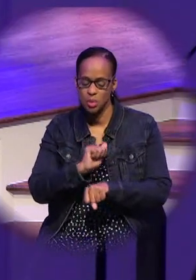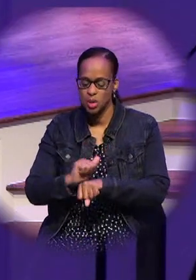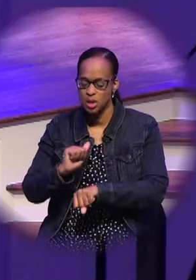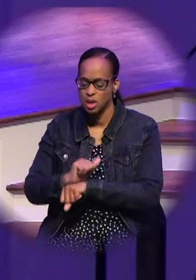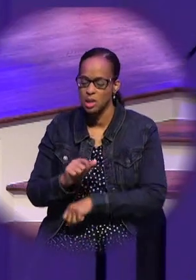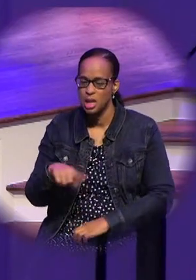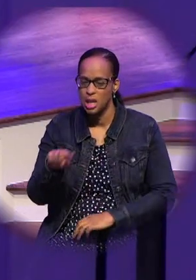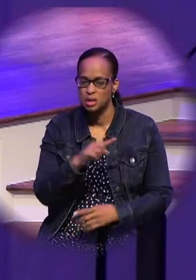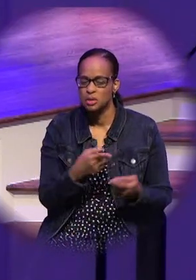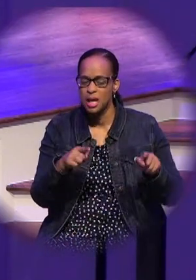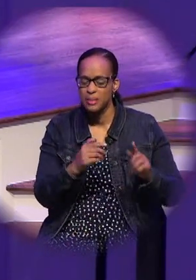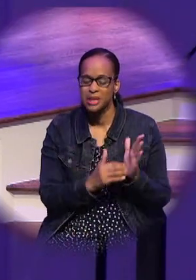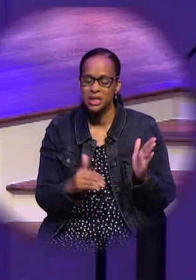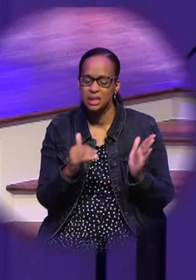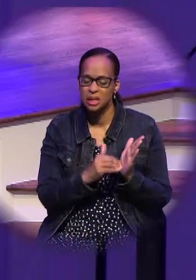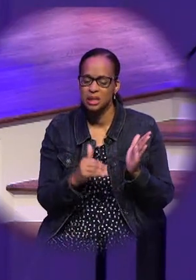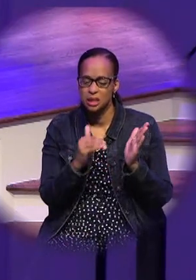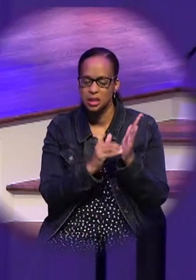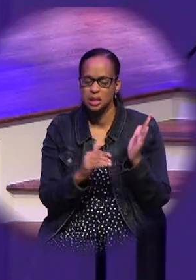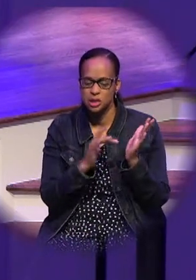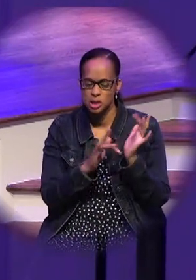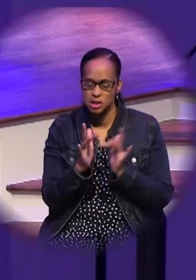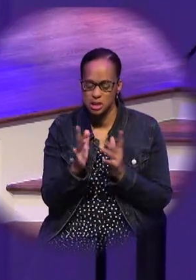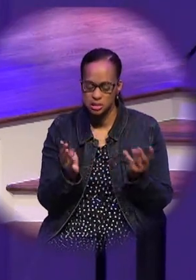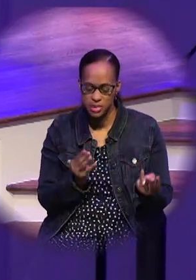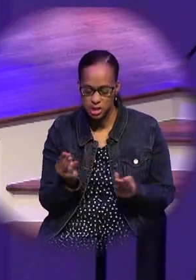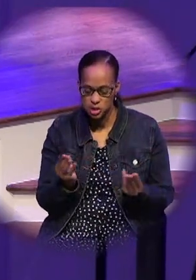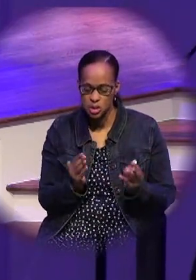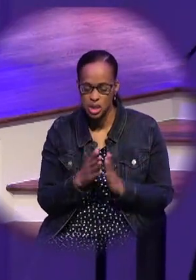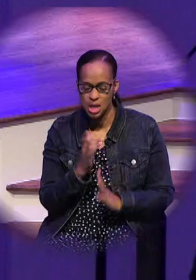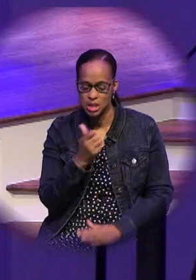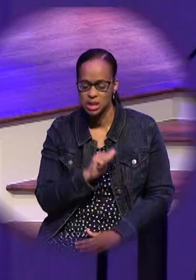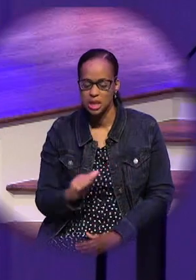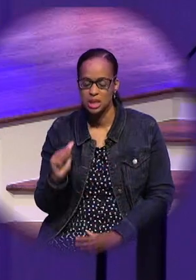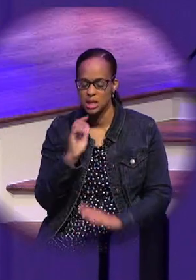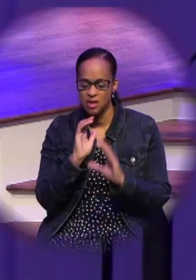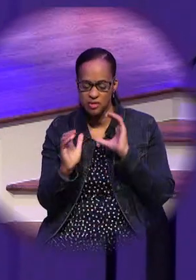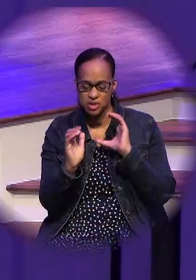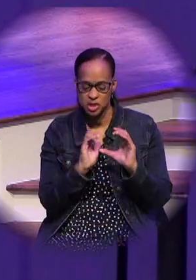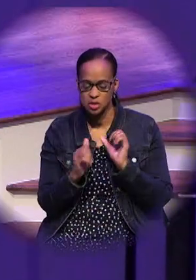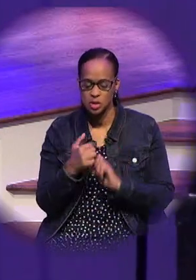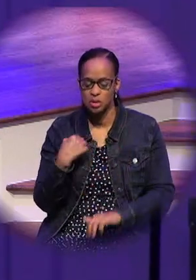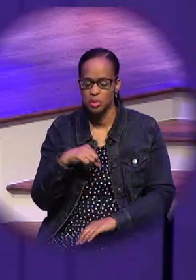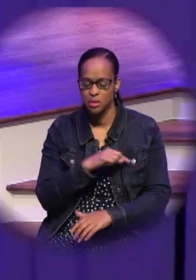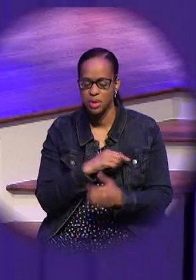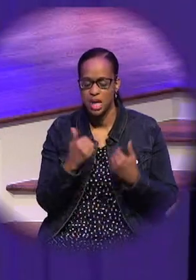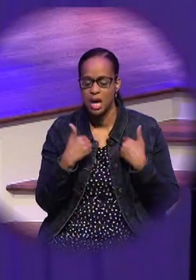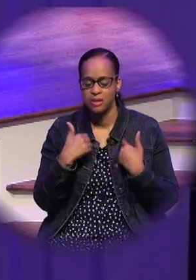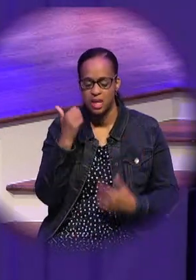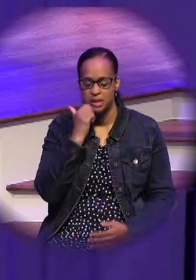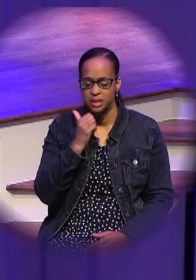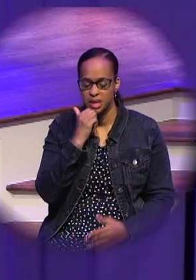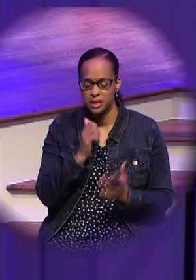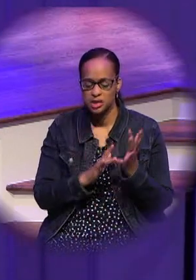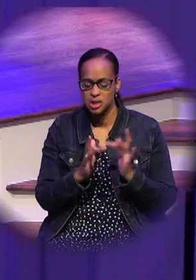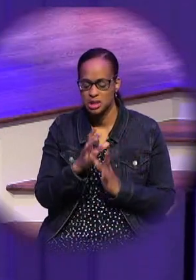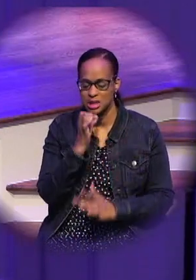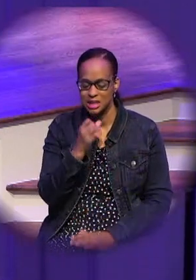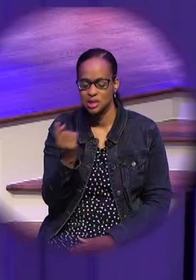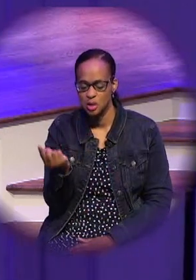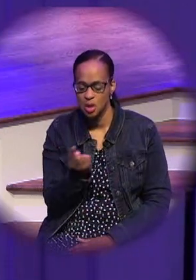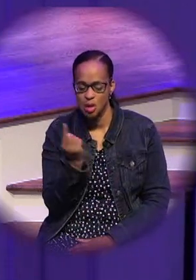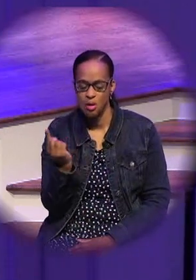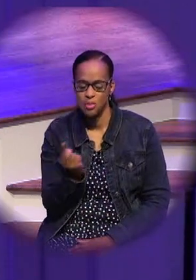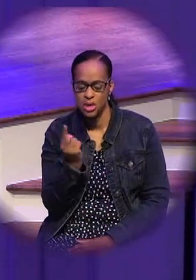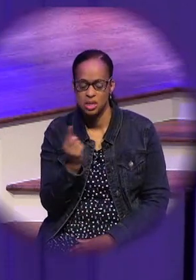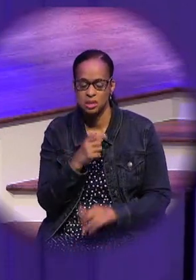will happen again and again in Jesus's ministry, and honestly, any conversation we have with him day to day, Jesus doesn't always